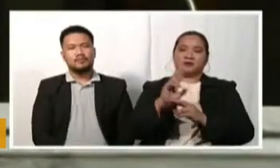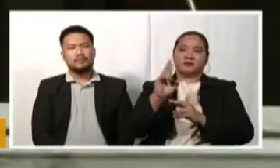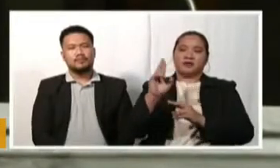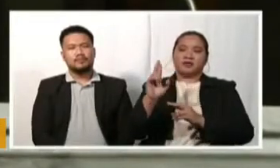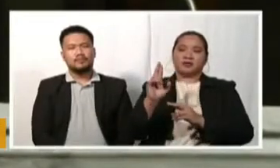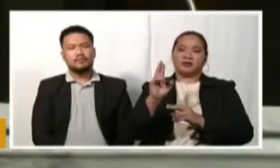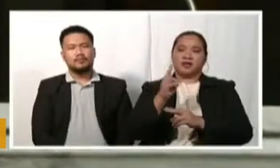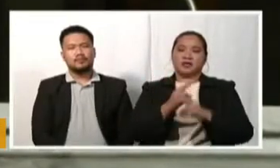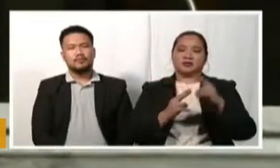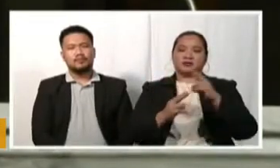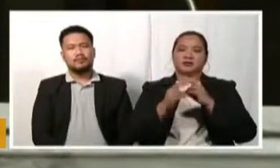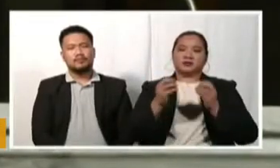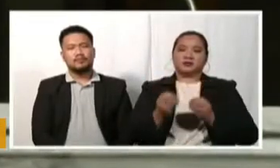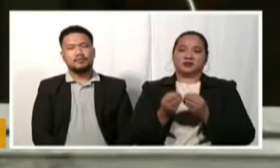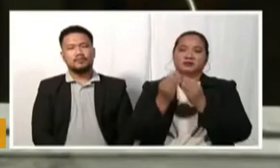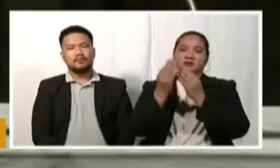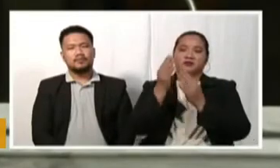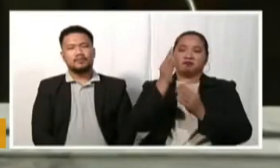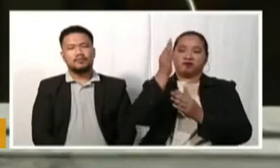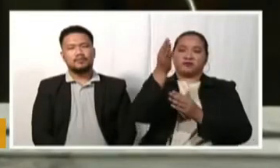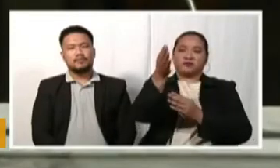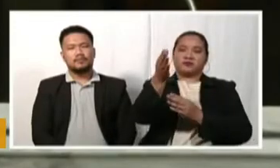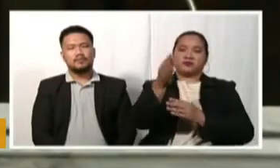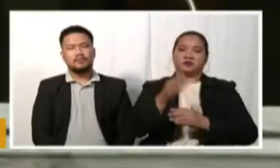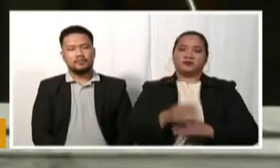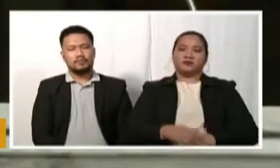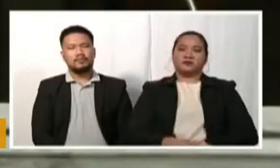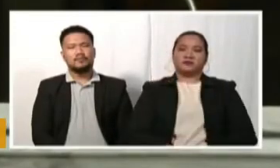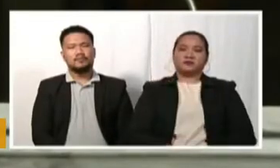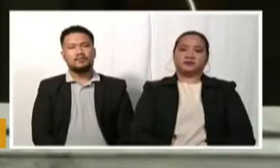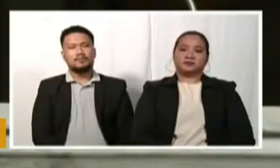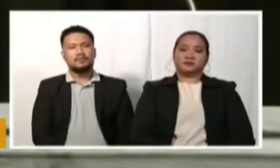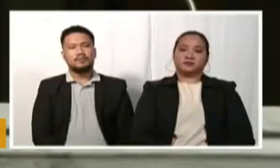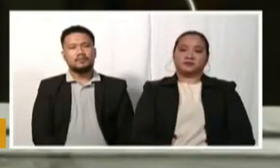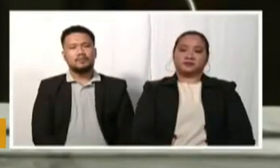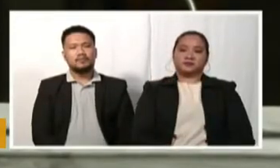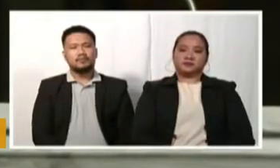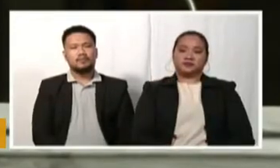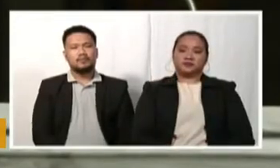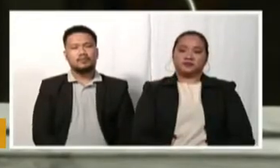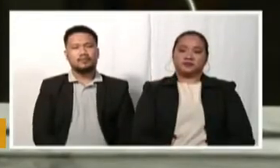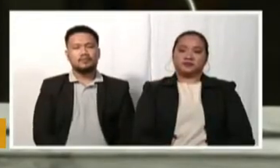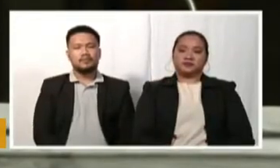hand, I shall not be disturbed.